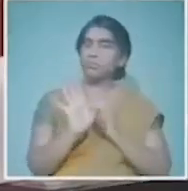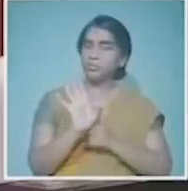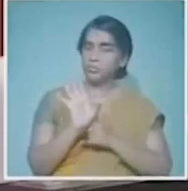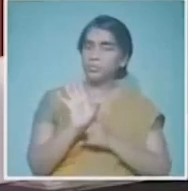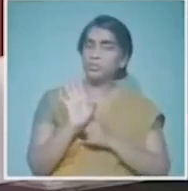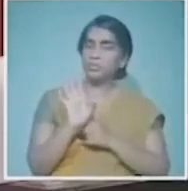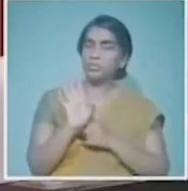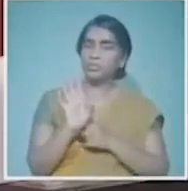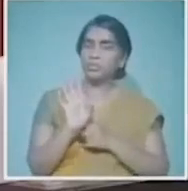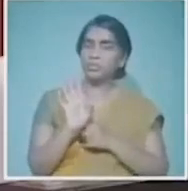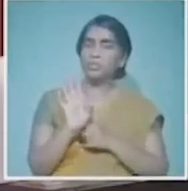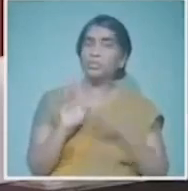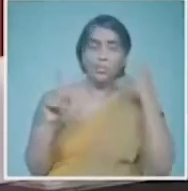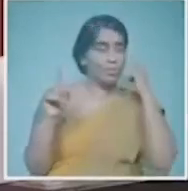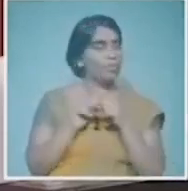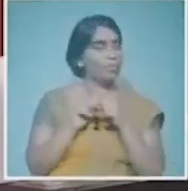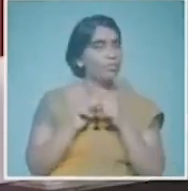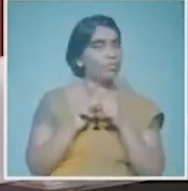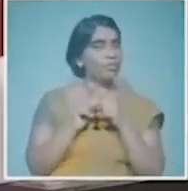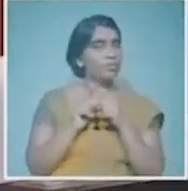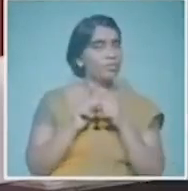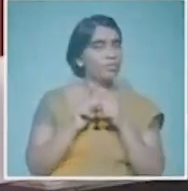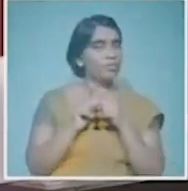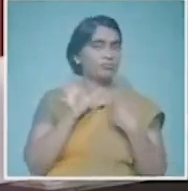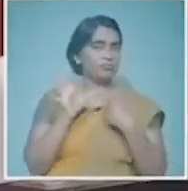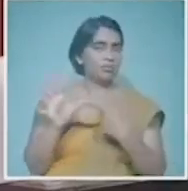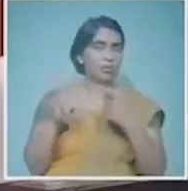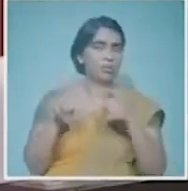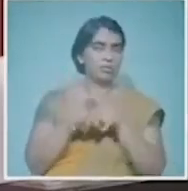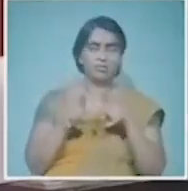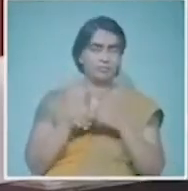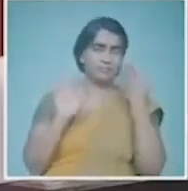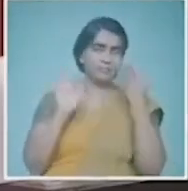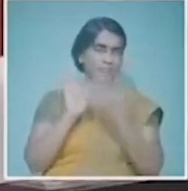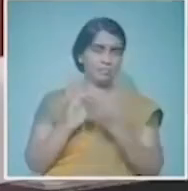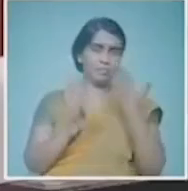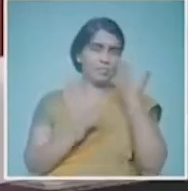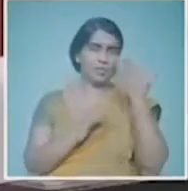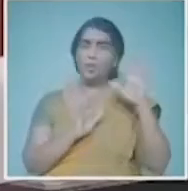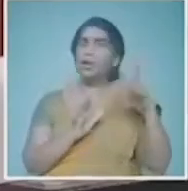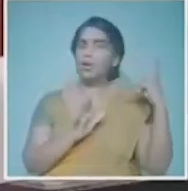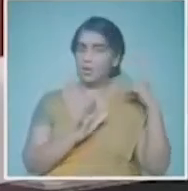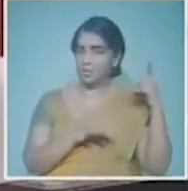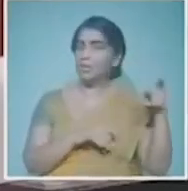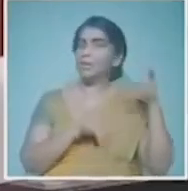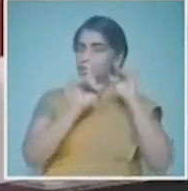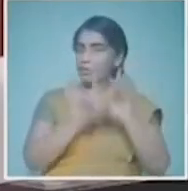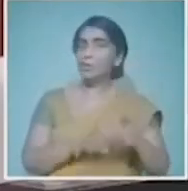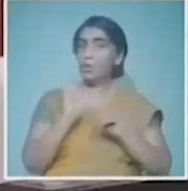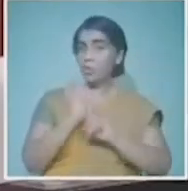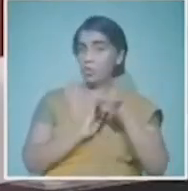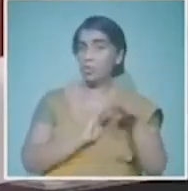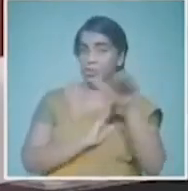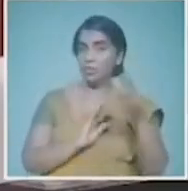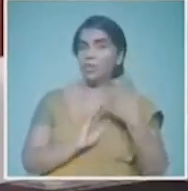strategy, and as a result, they are the biggest peddlers of drugs in the north and the east, particularly in Jaffna. I